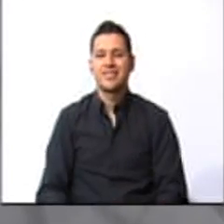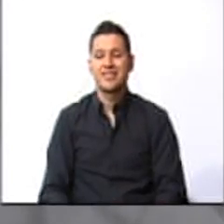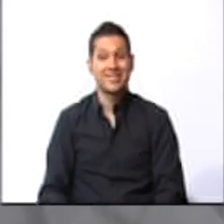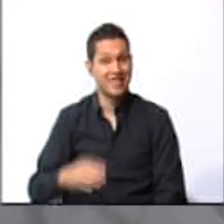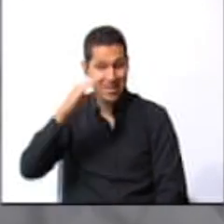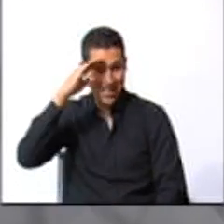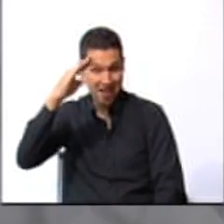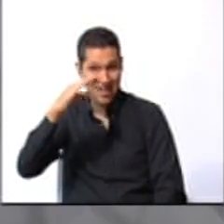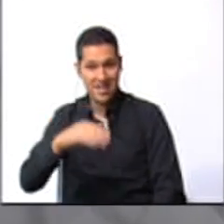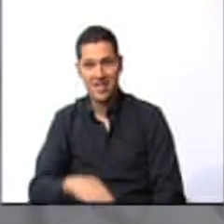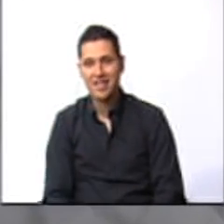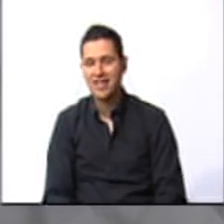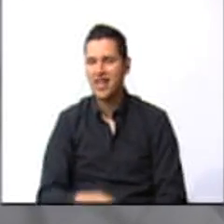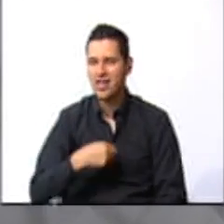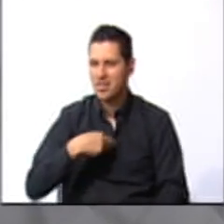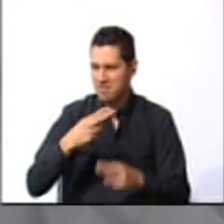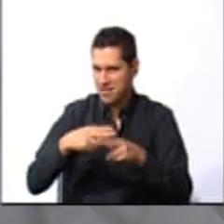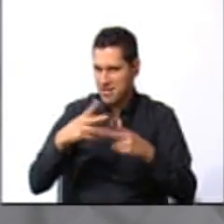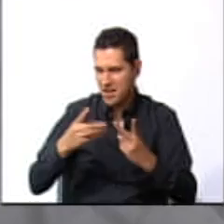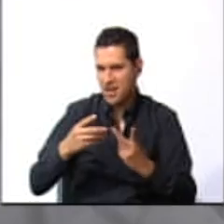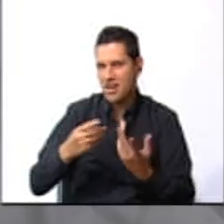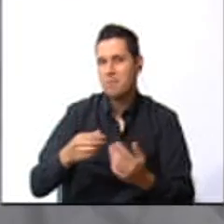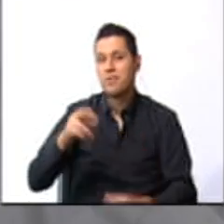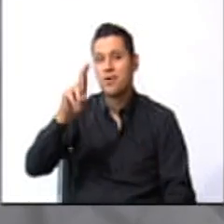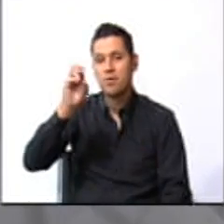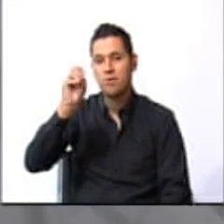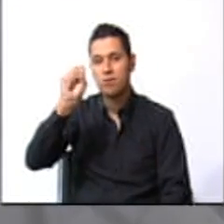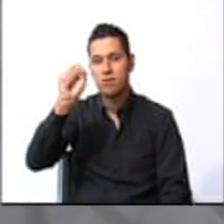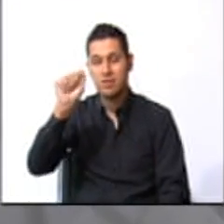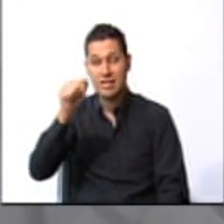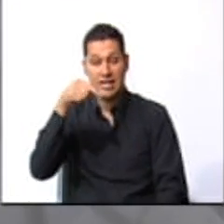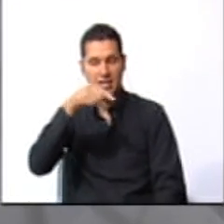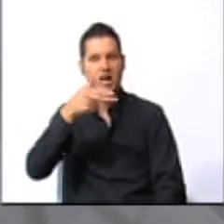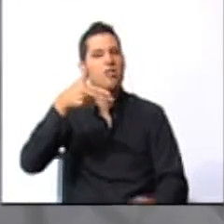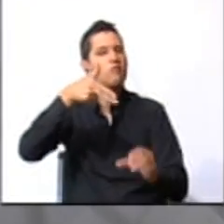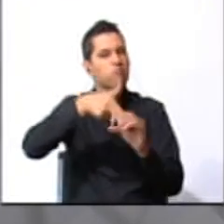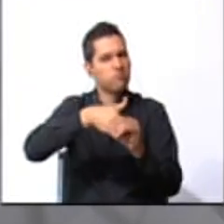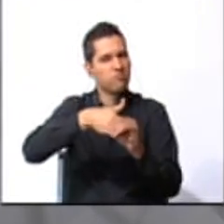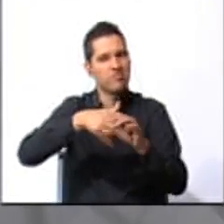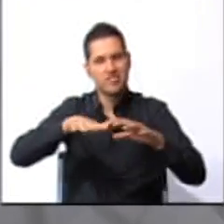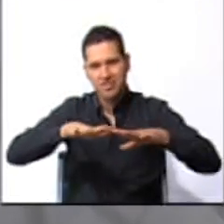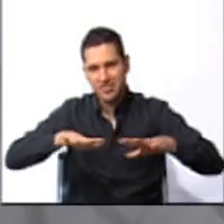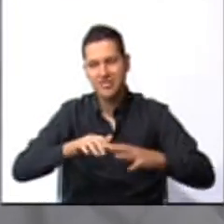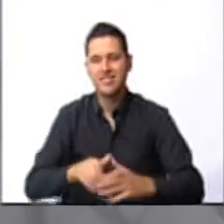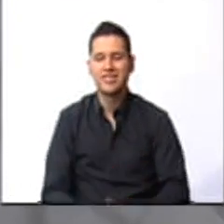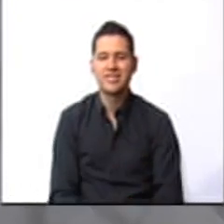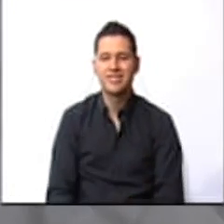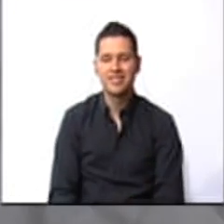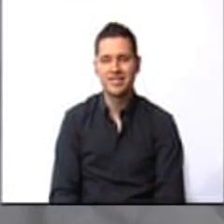Hello, my name is Roxanne. This is the gas station.